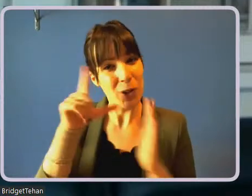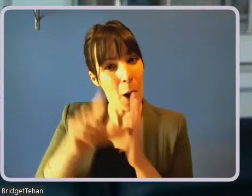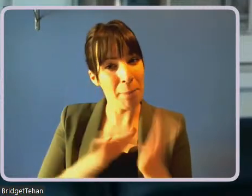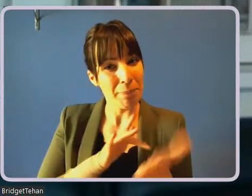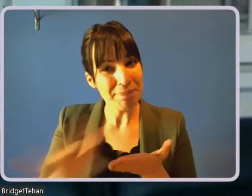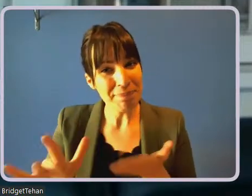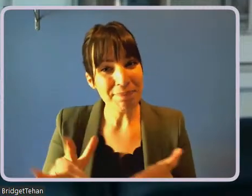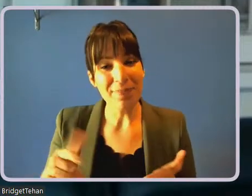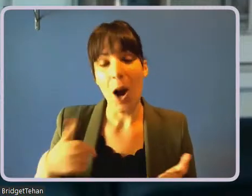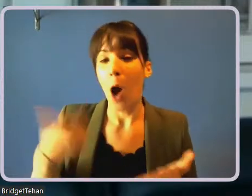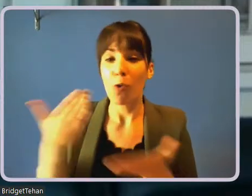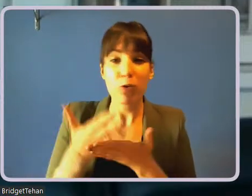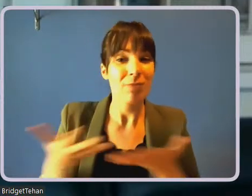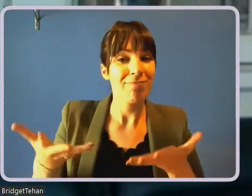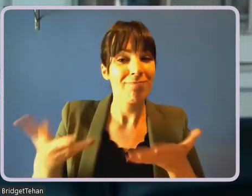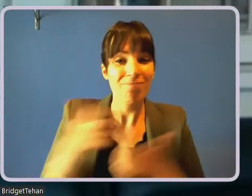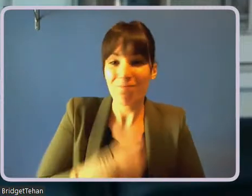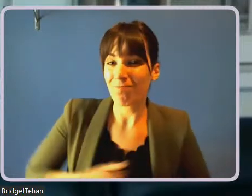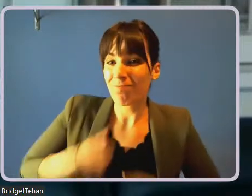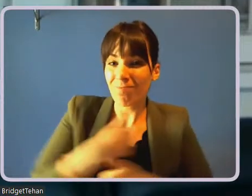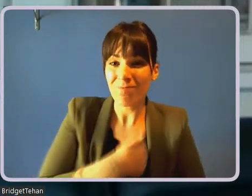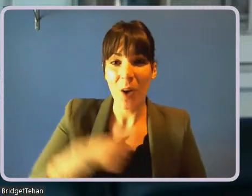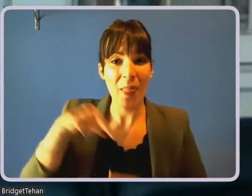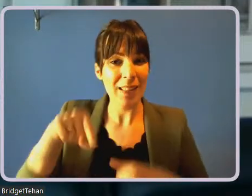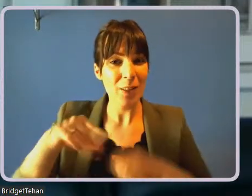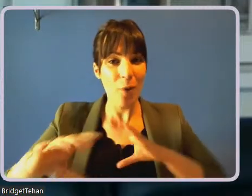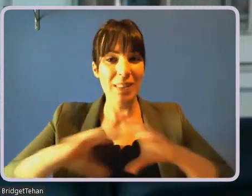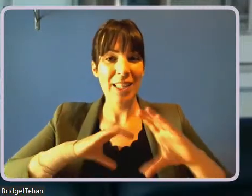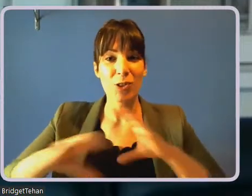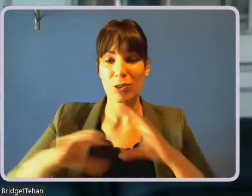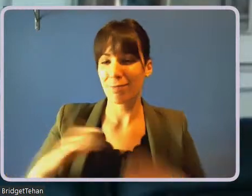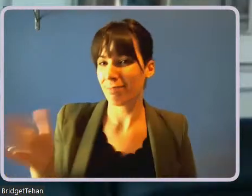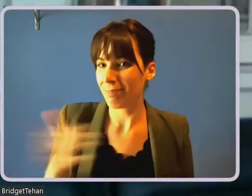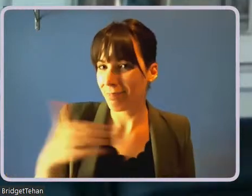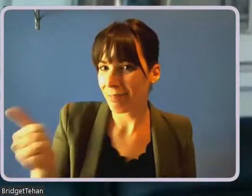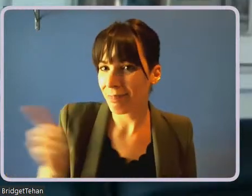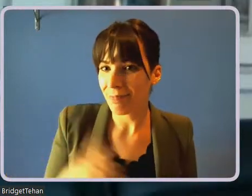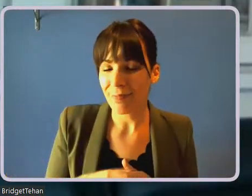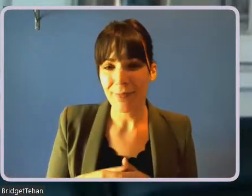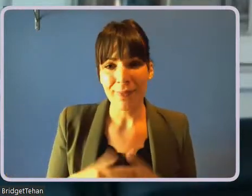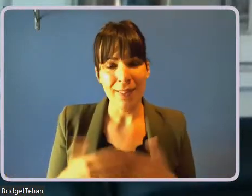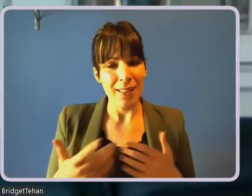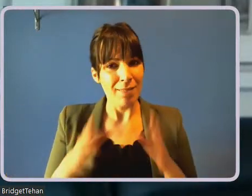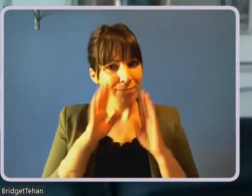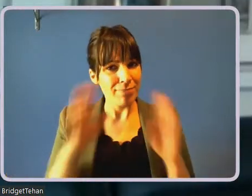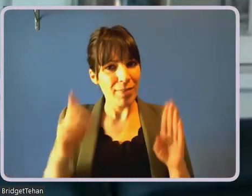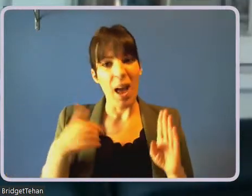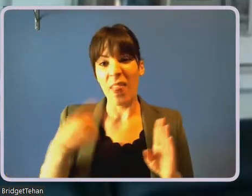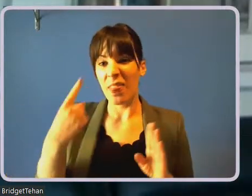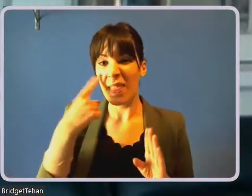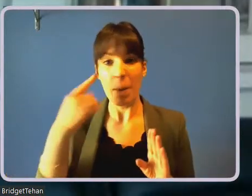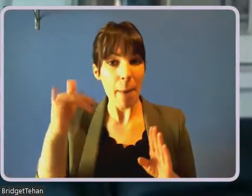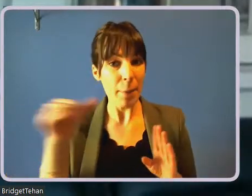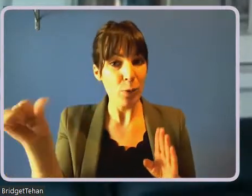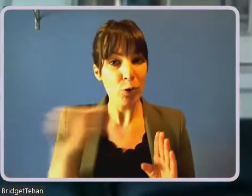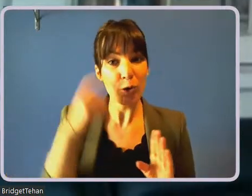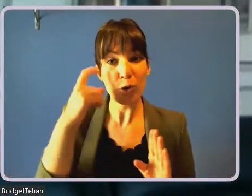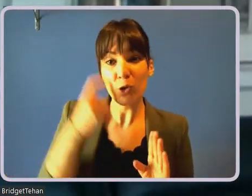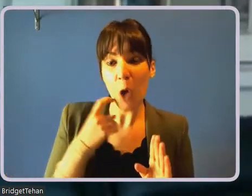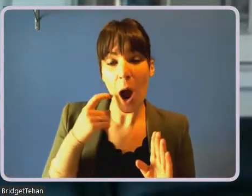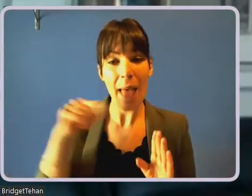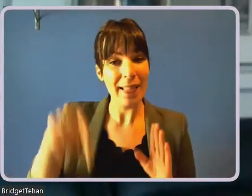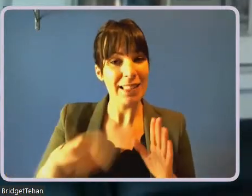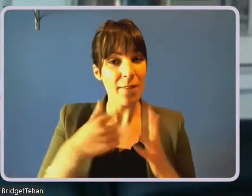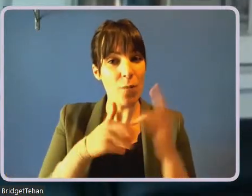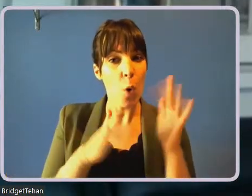this conversation. It has been absolutely fantastic. I think this could become a yearly forum. Mel, I'm looking at you